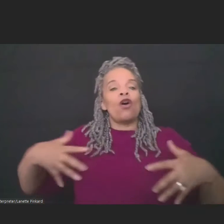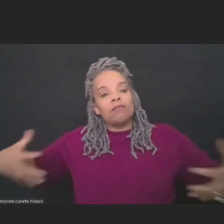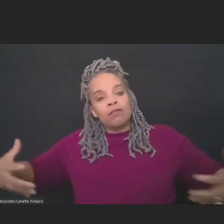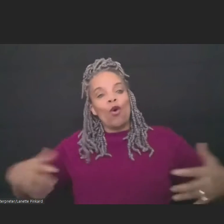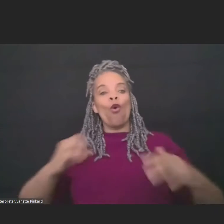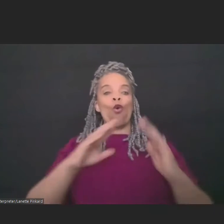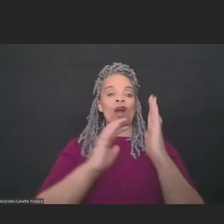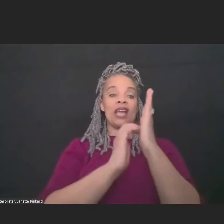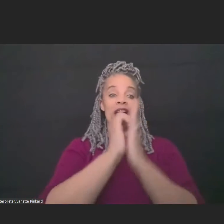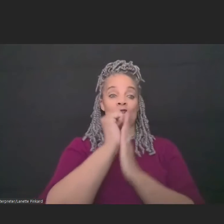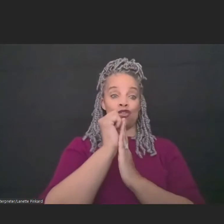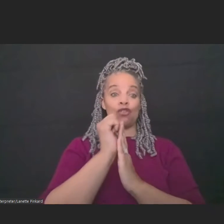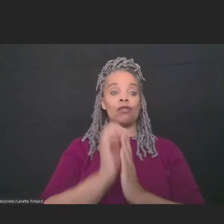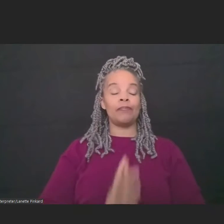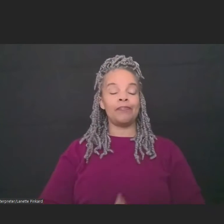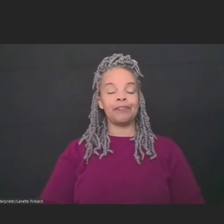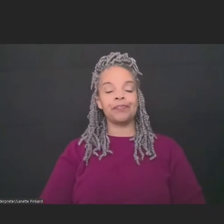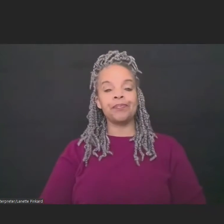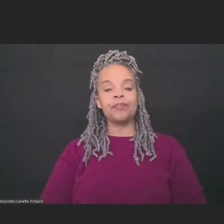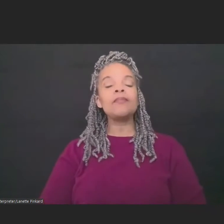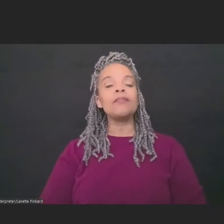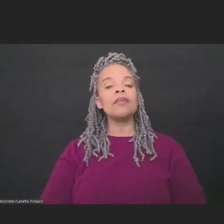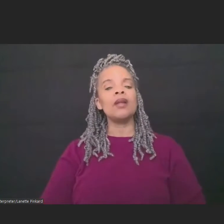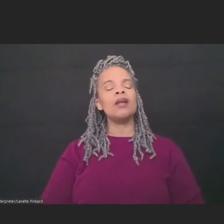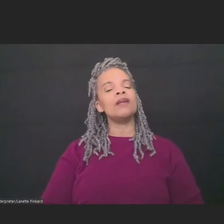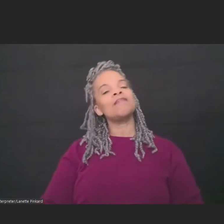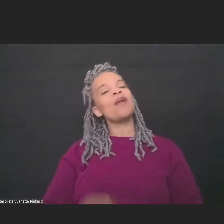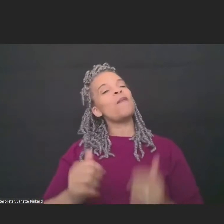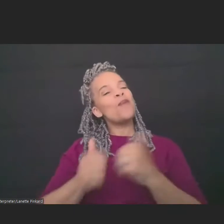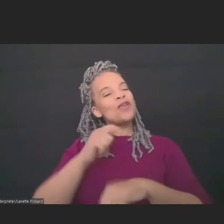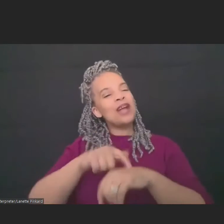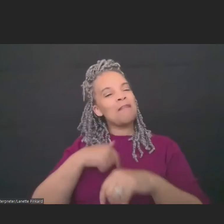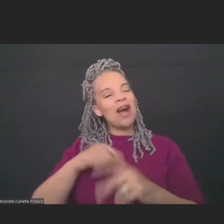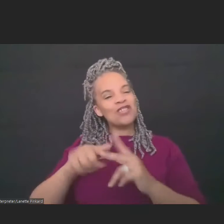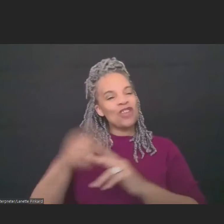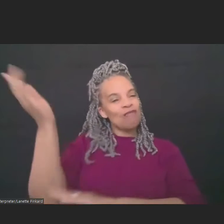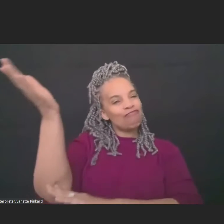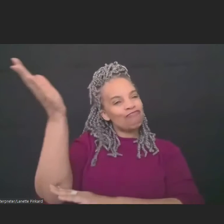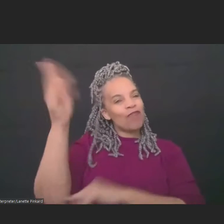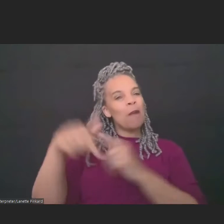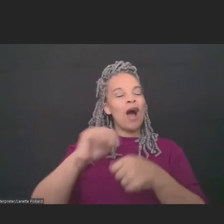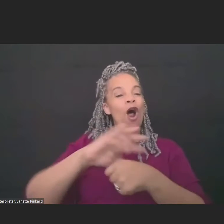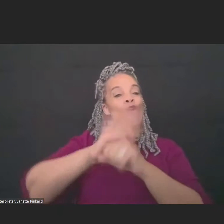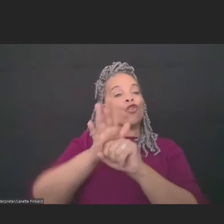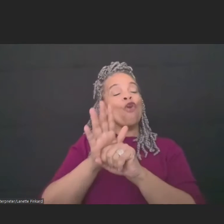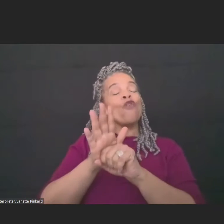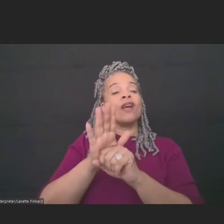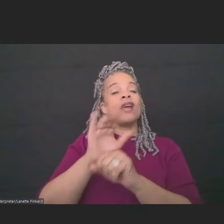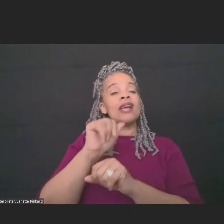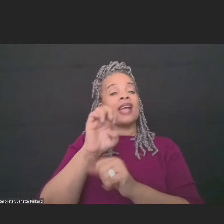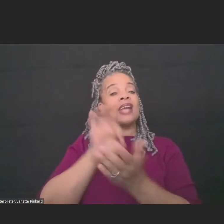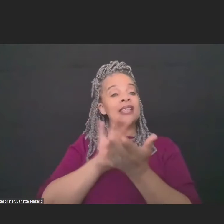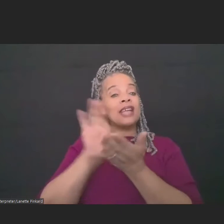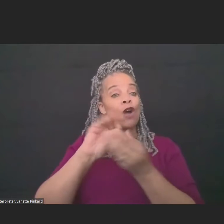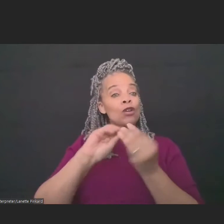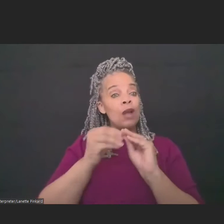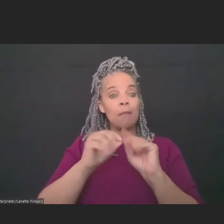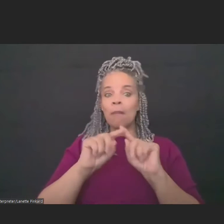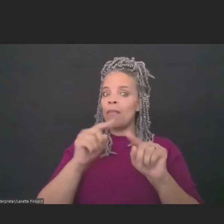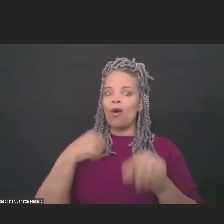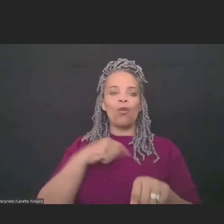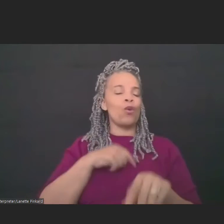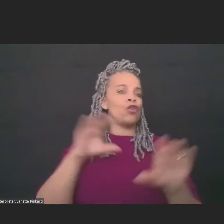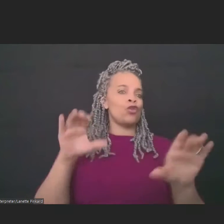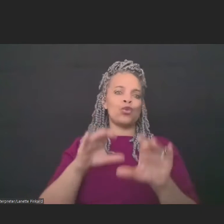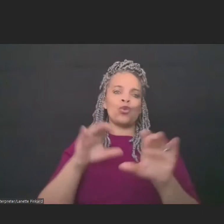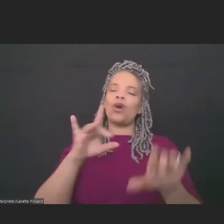cancer. I usually start off my presentation talking about our COVID case count numbers, but we are doing